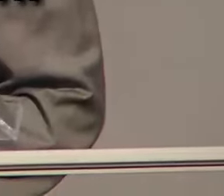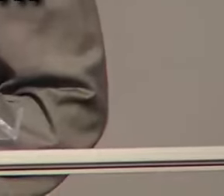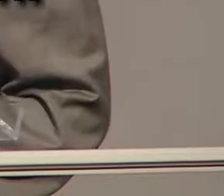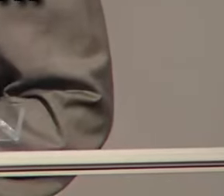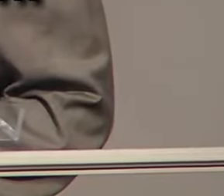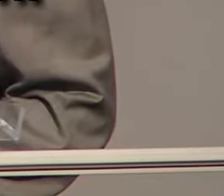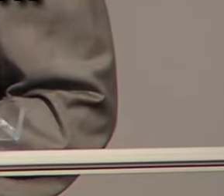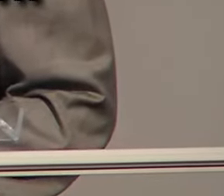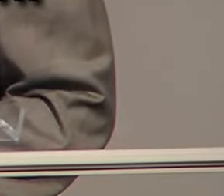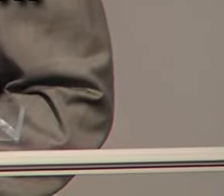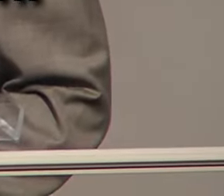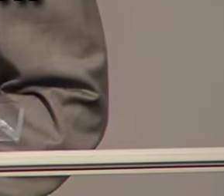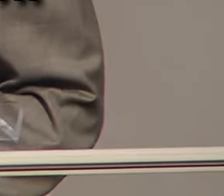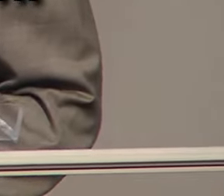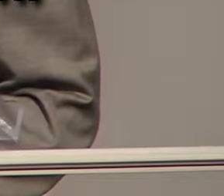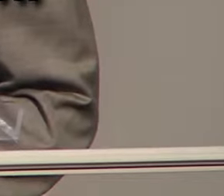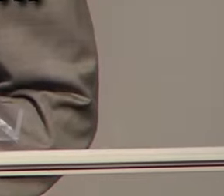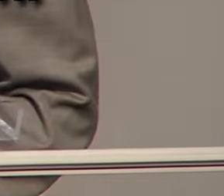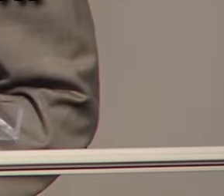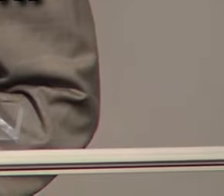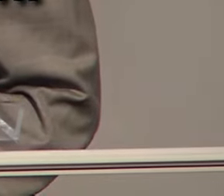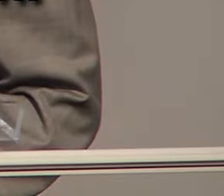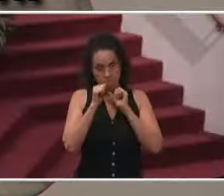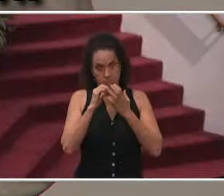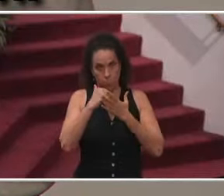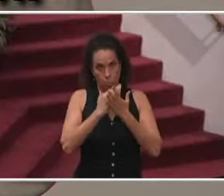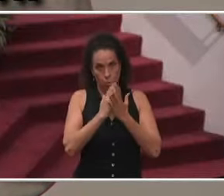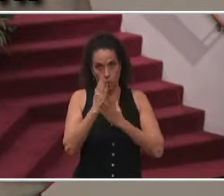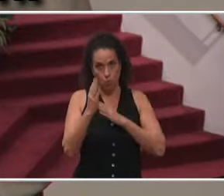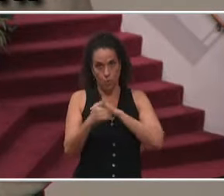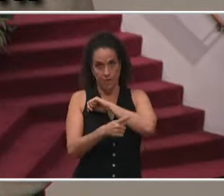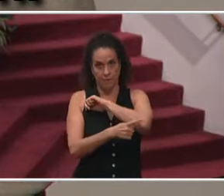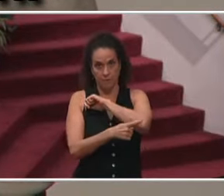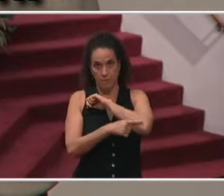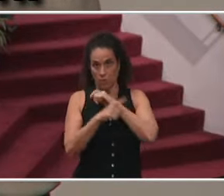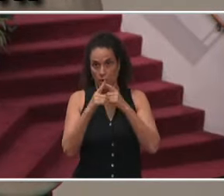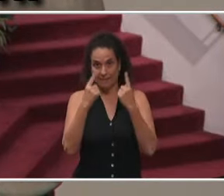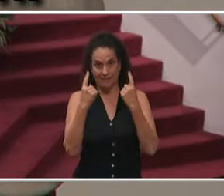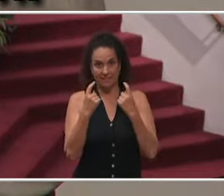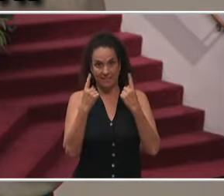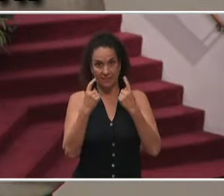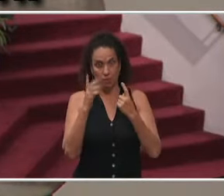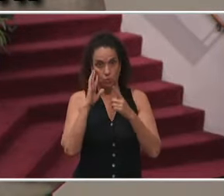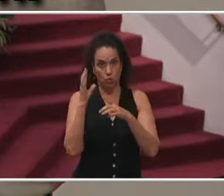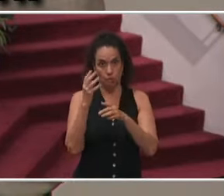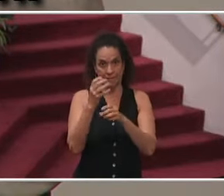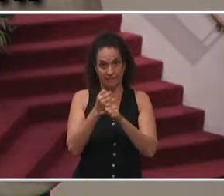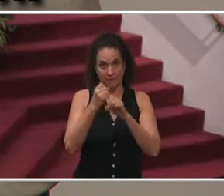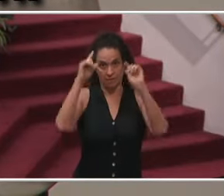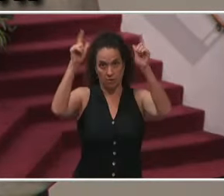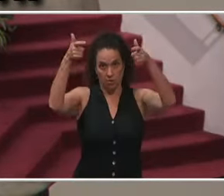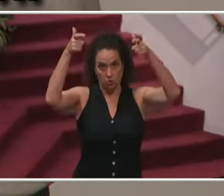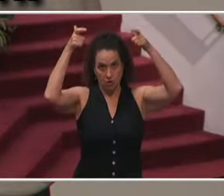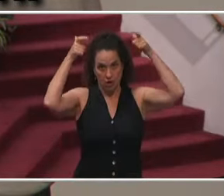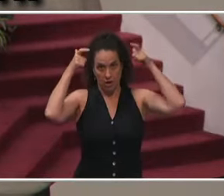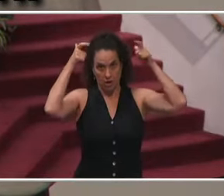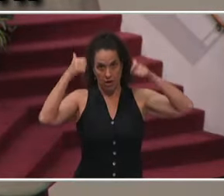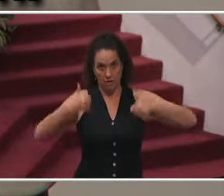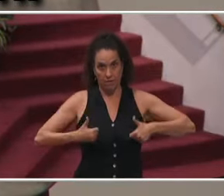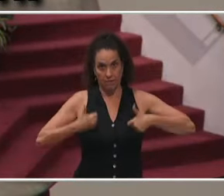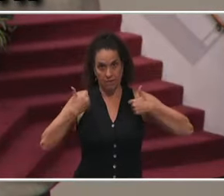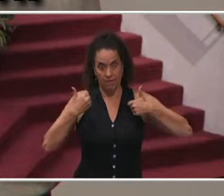Blessed is the man that endureth temptation, for when he is tried, he shall receive the crown of life, which